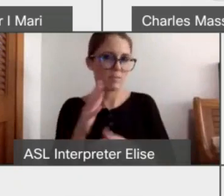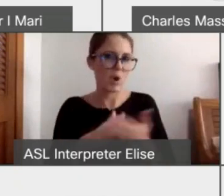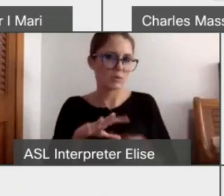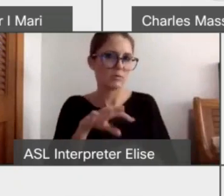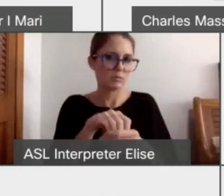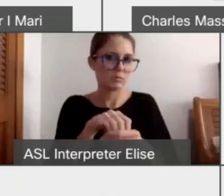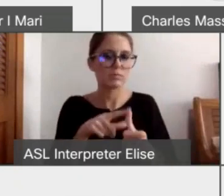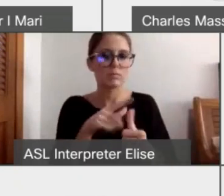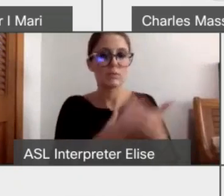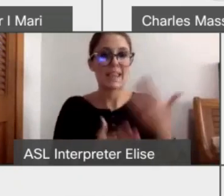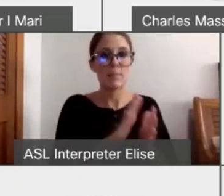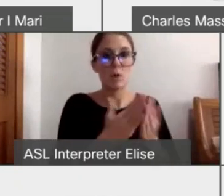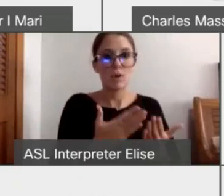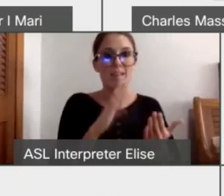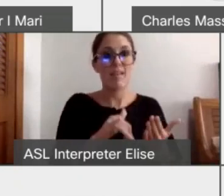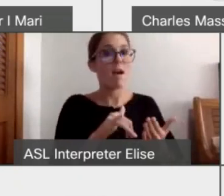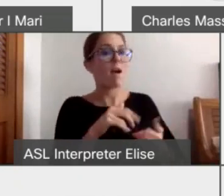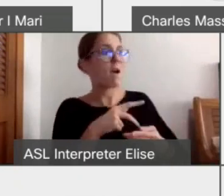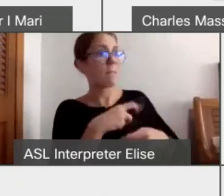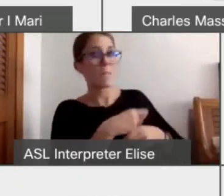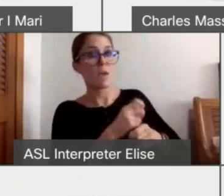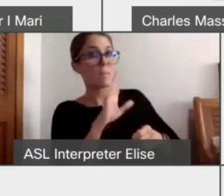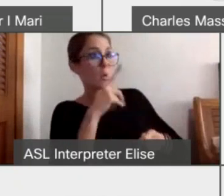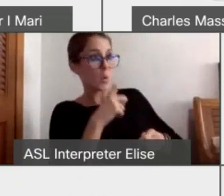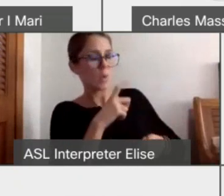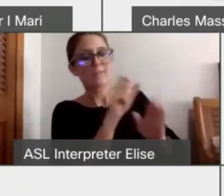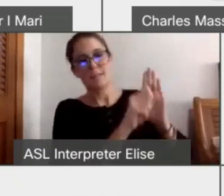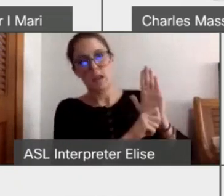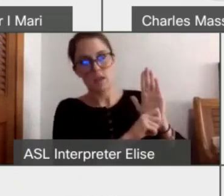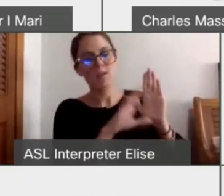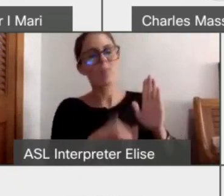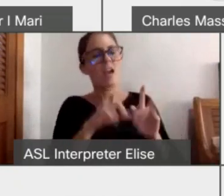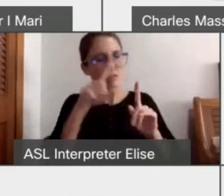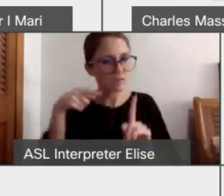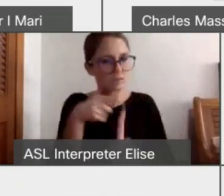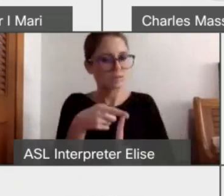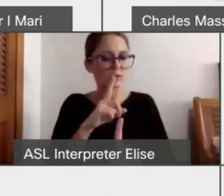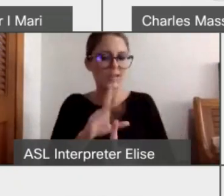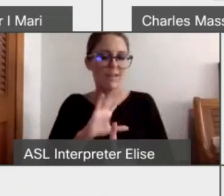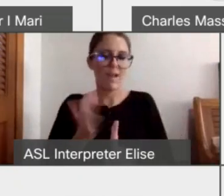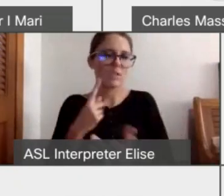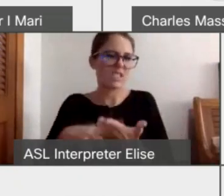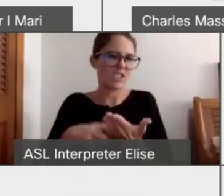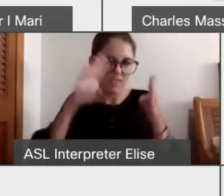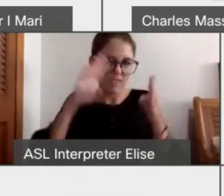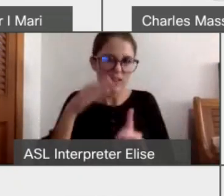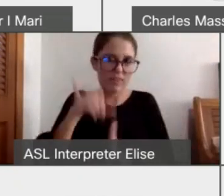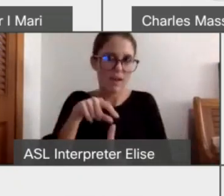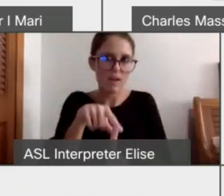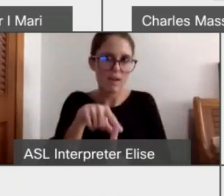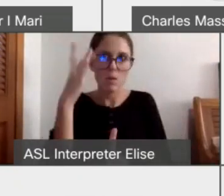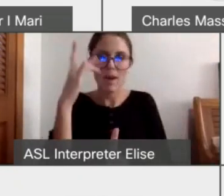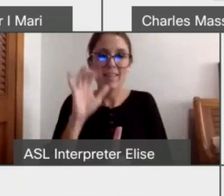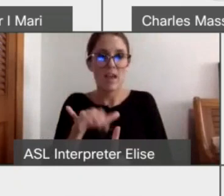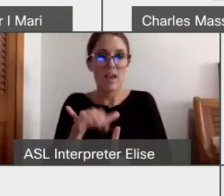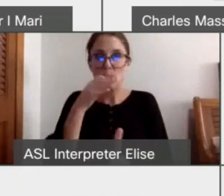a handbook that's produced by the state. That was what our discussion was mostly about, because that was coming up for print.